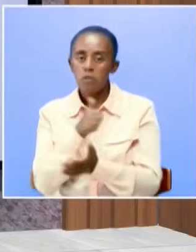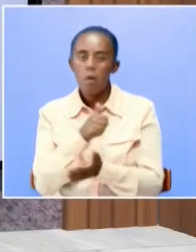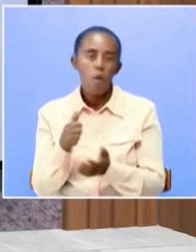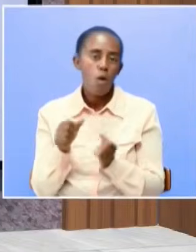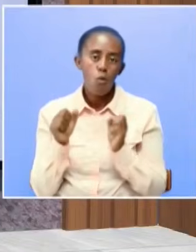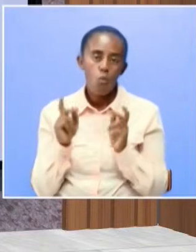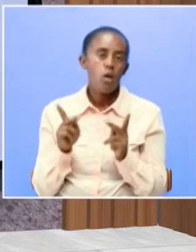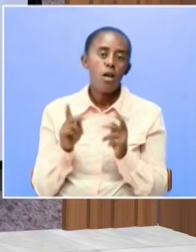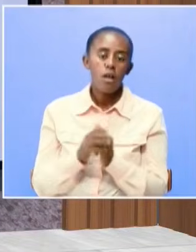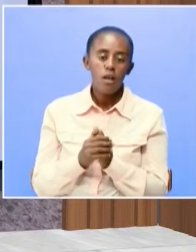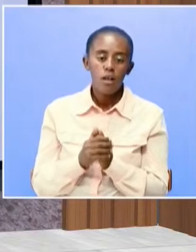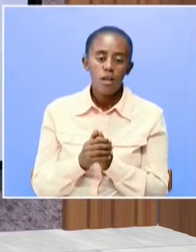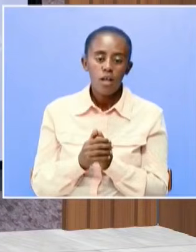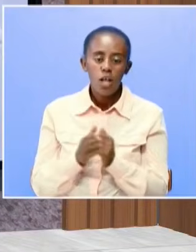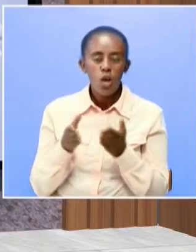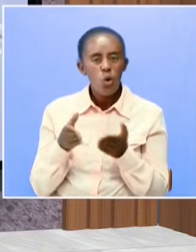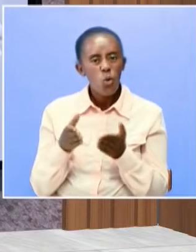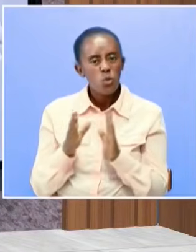What about consent?